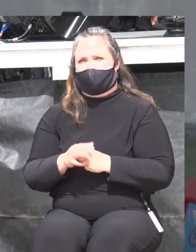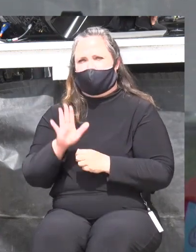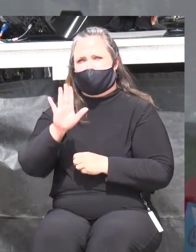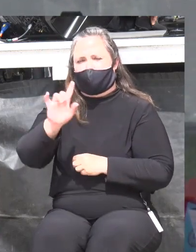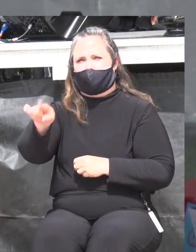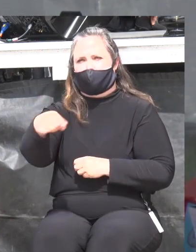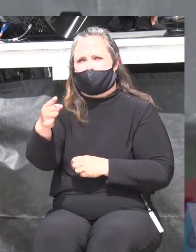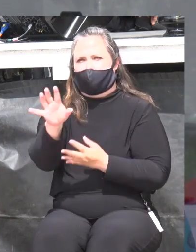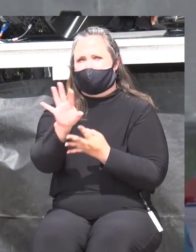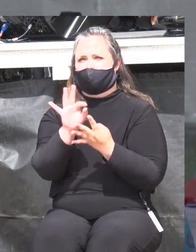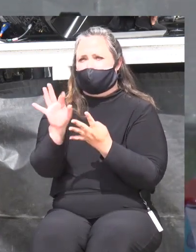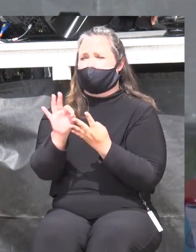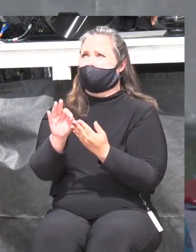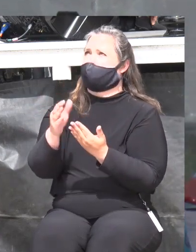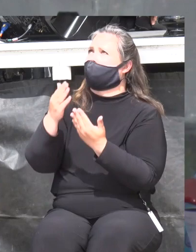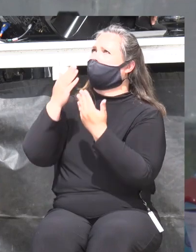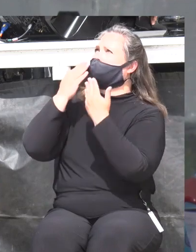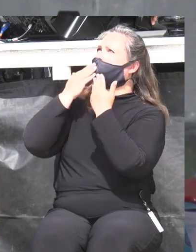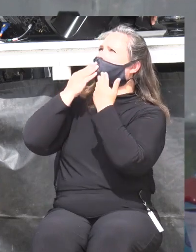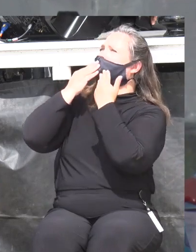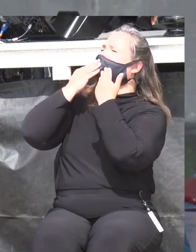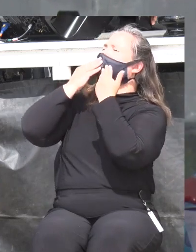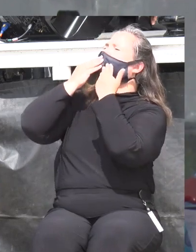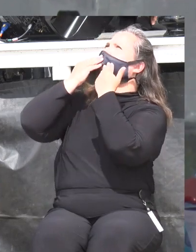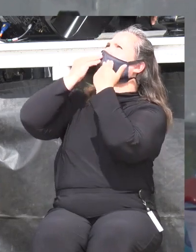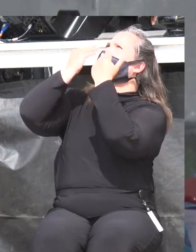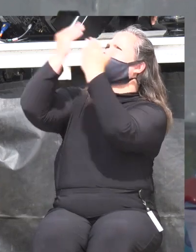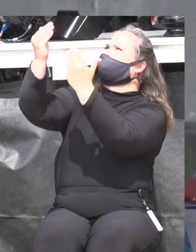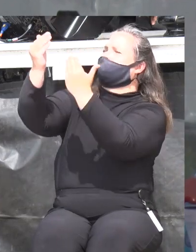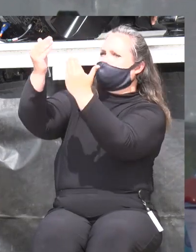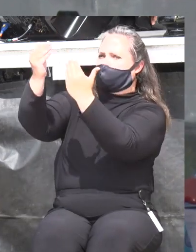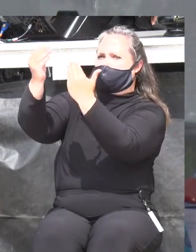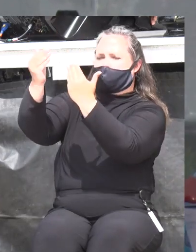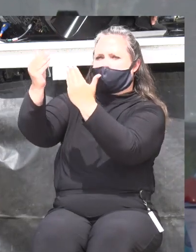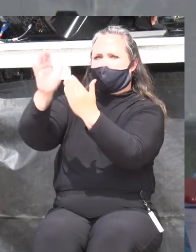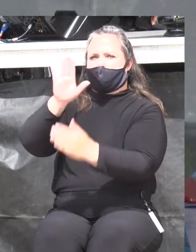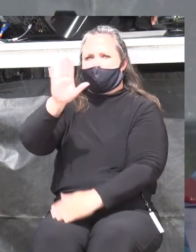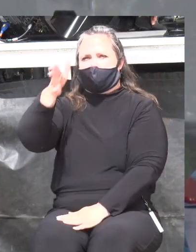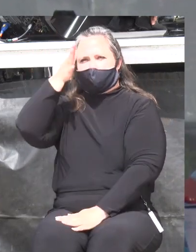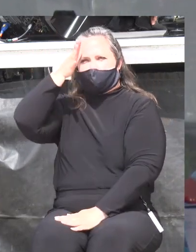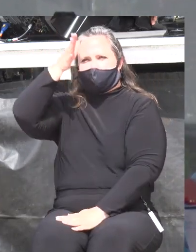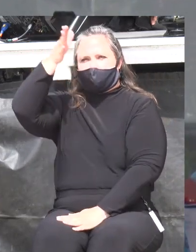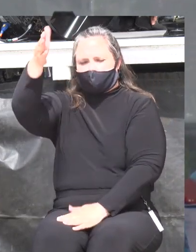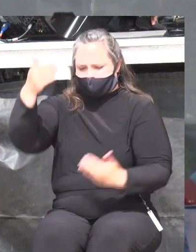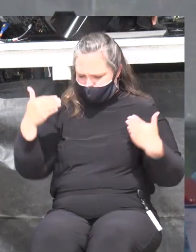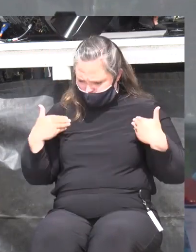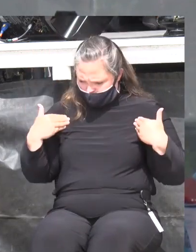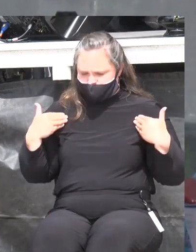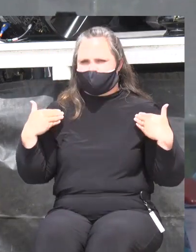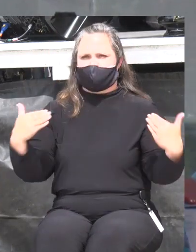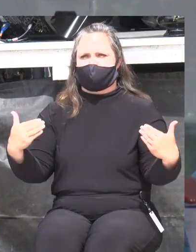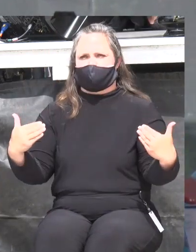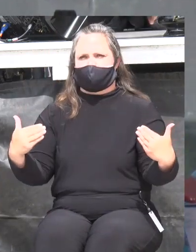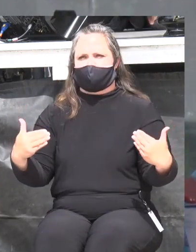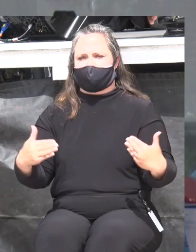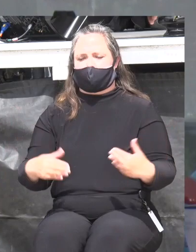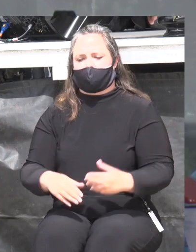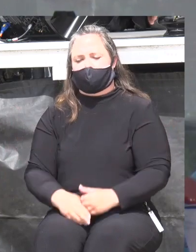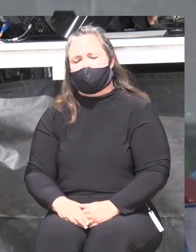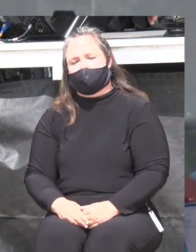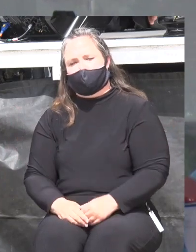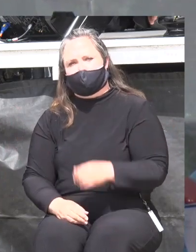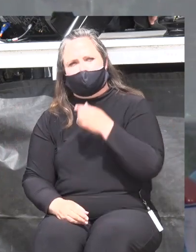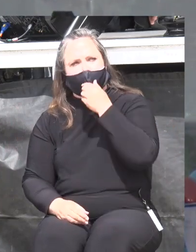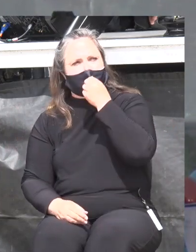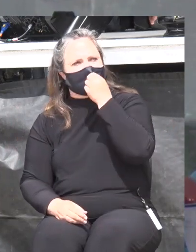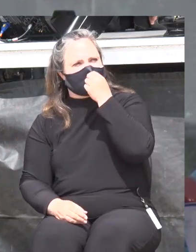to thank your Creator and move boldly into your future. And here's the good news.